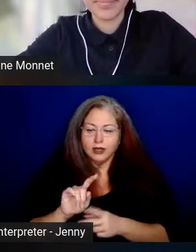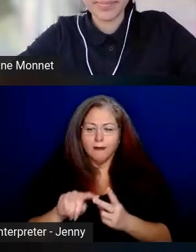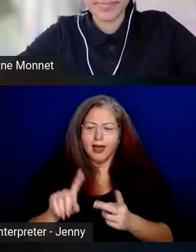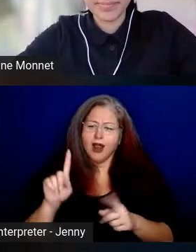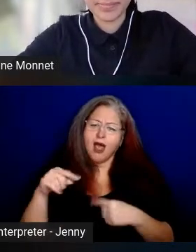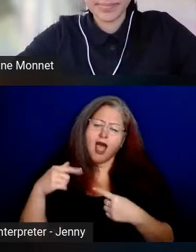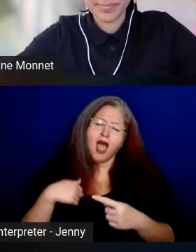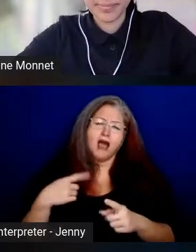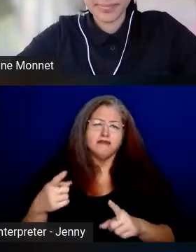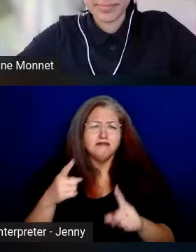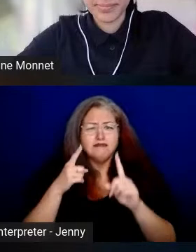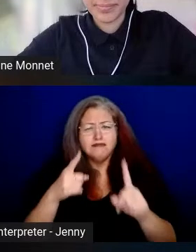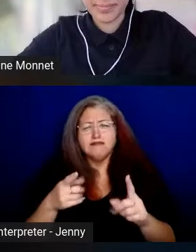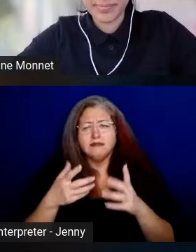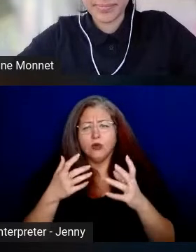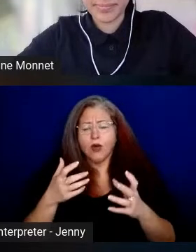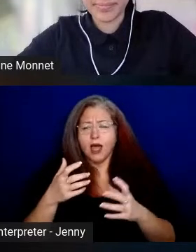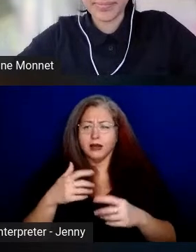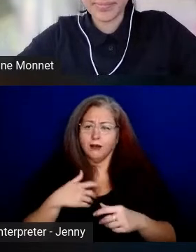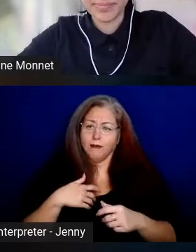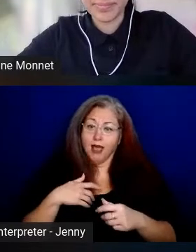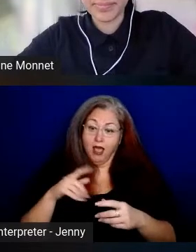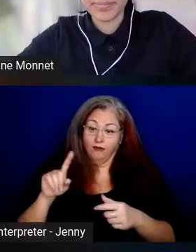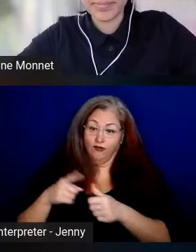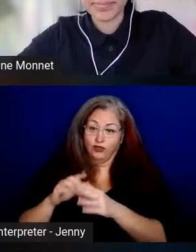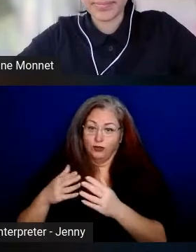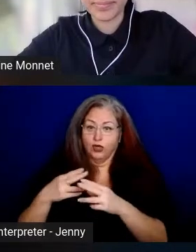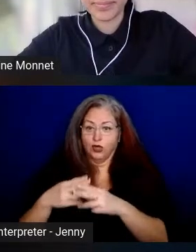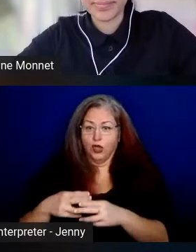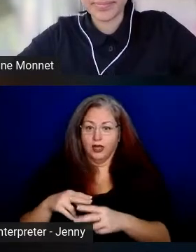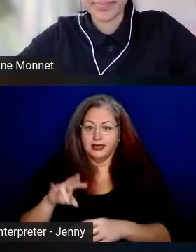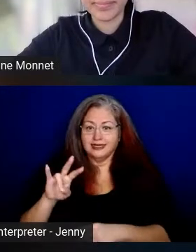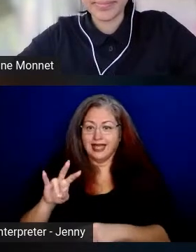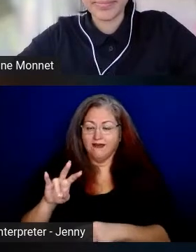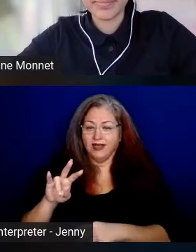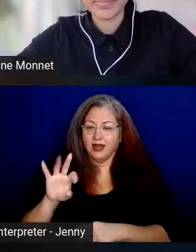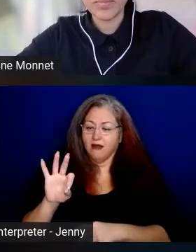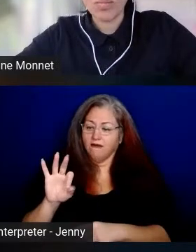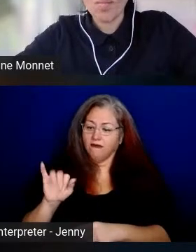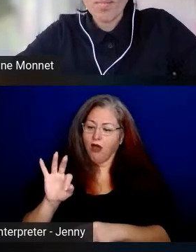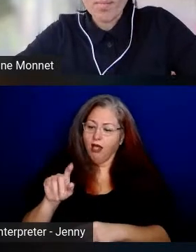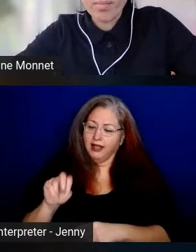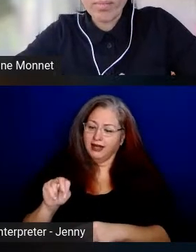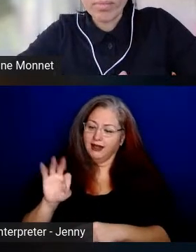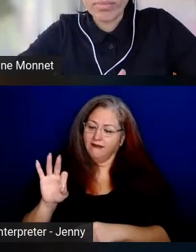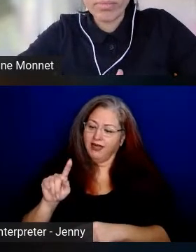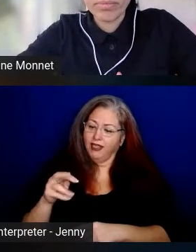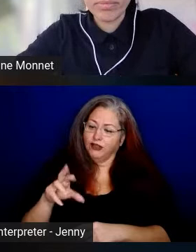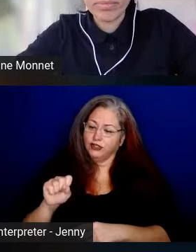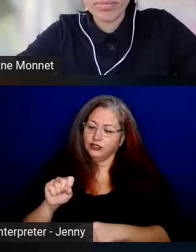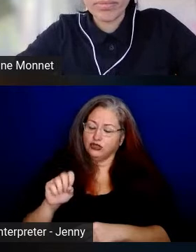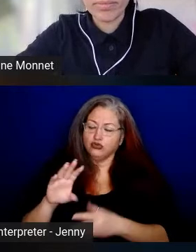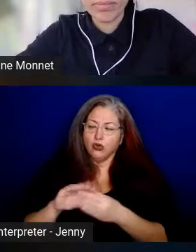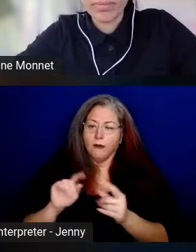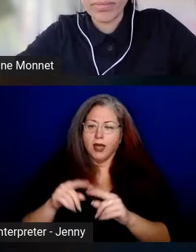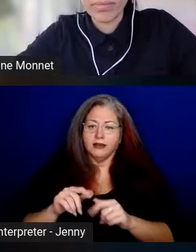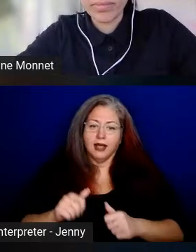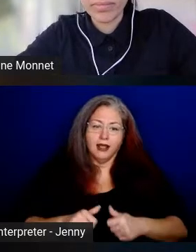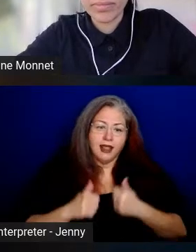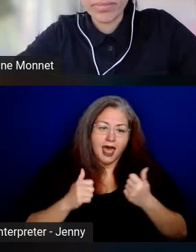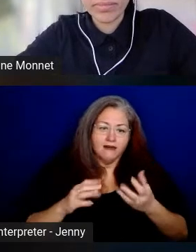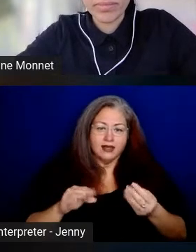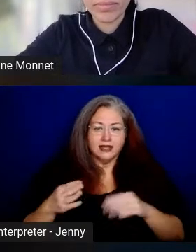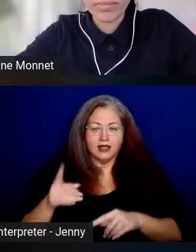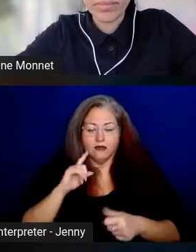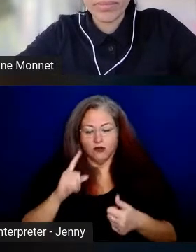I wanted to take my first book, Seven Fallen Feathers, about the lives and deaths of seven